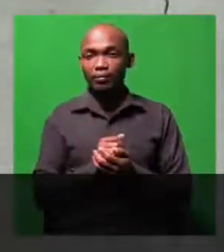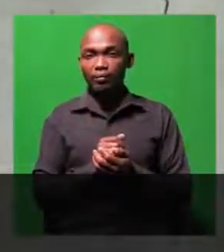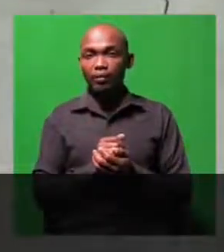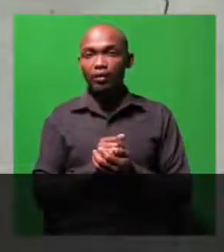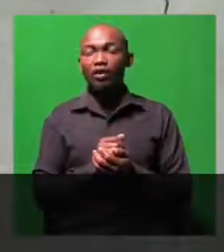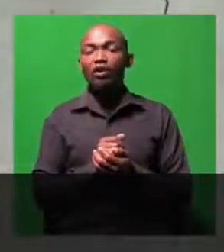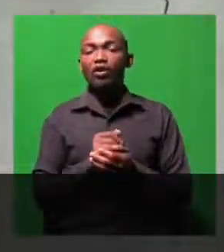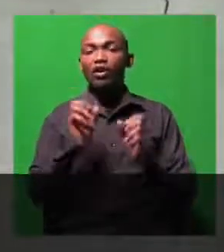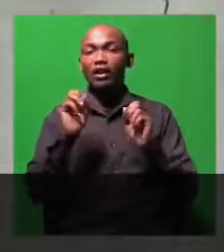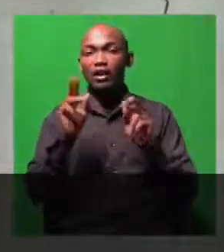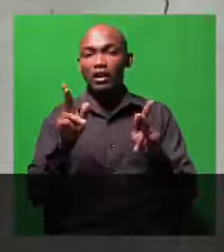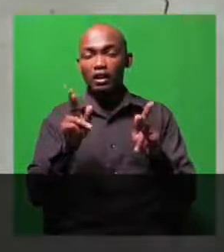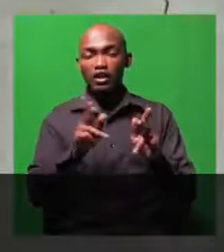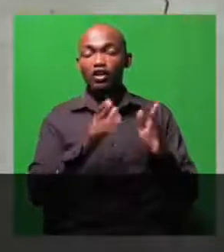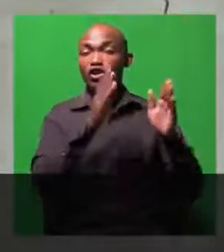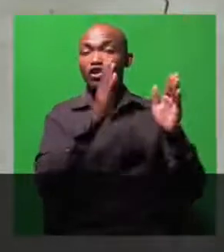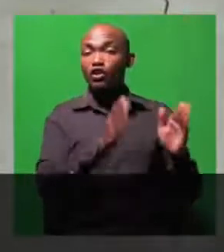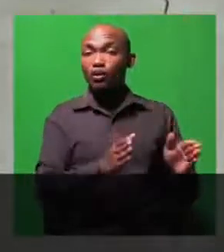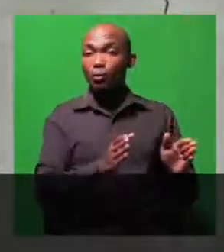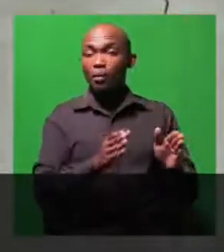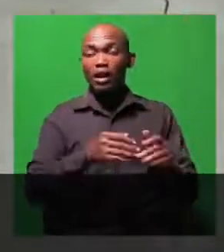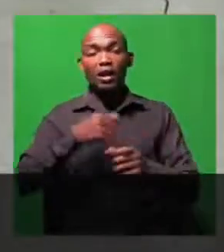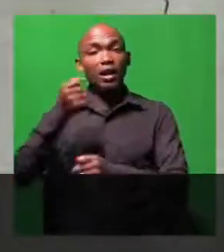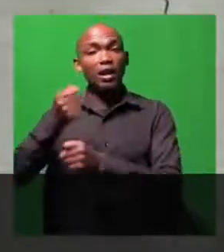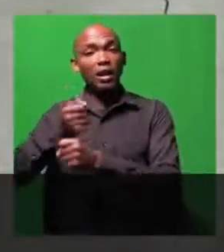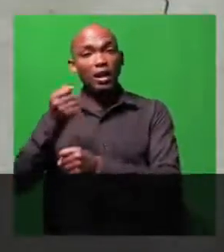human labor. Good.